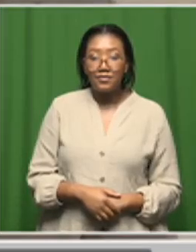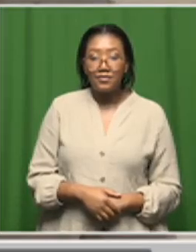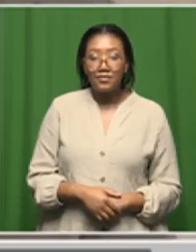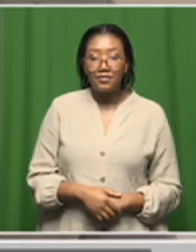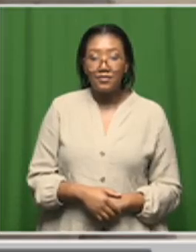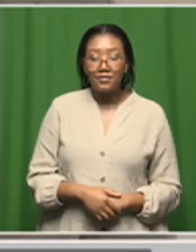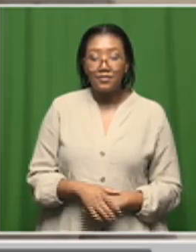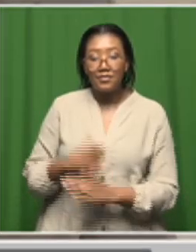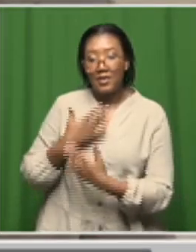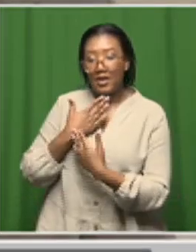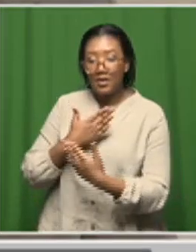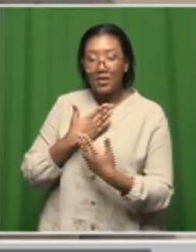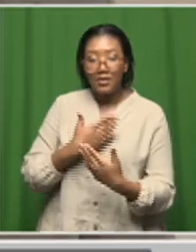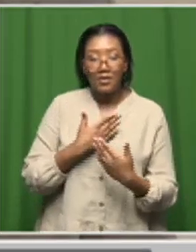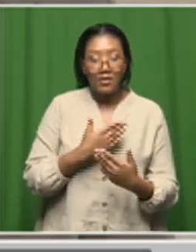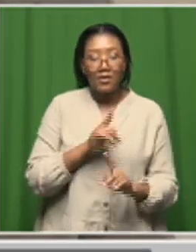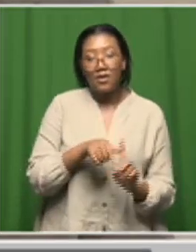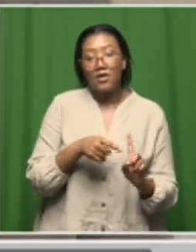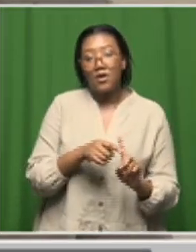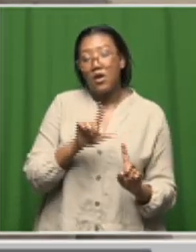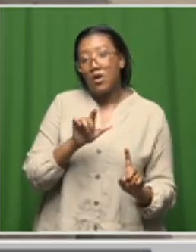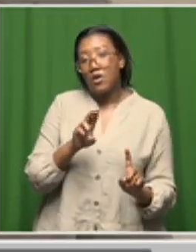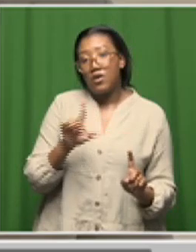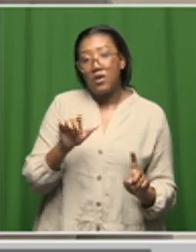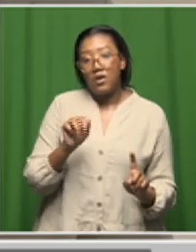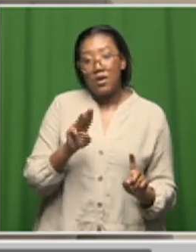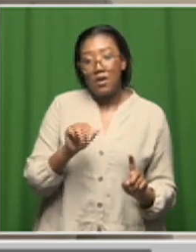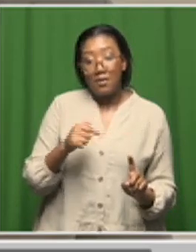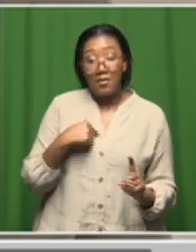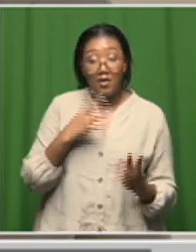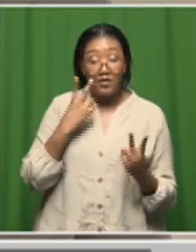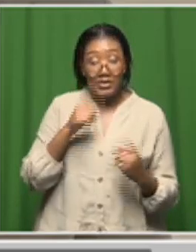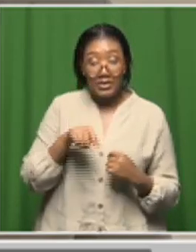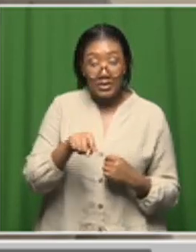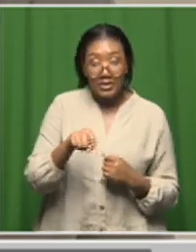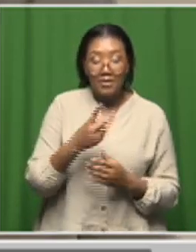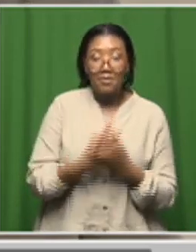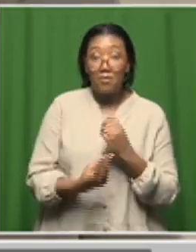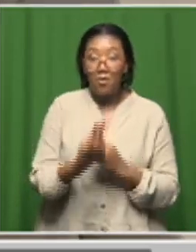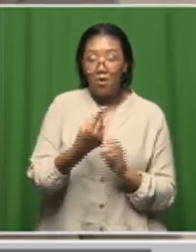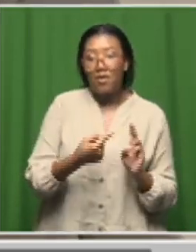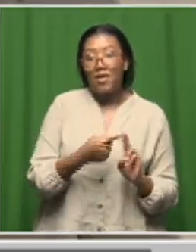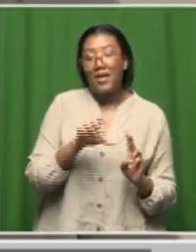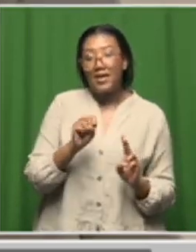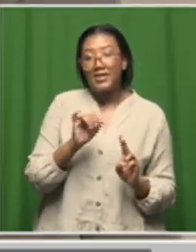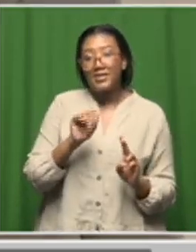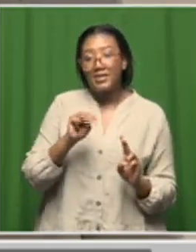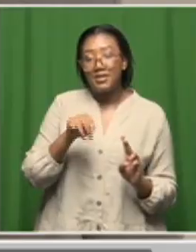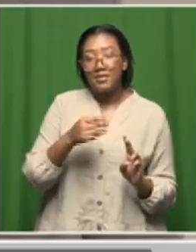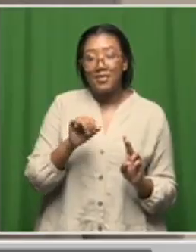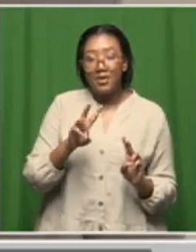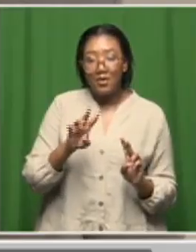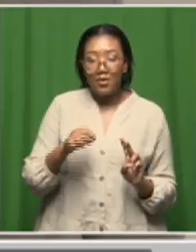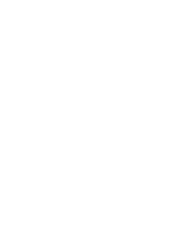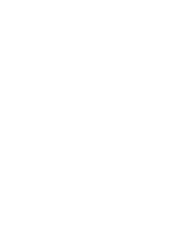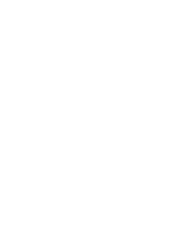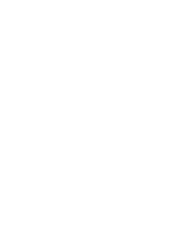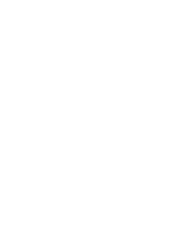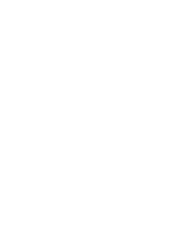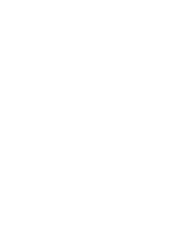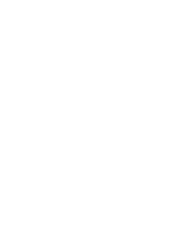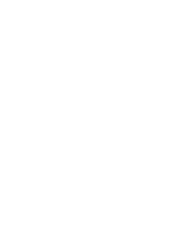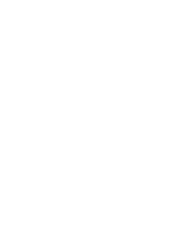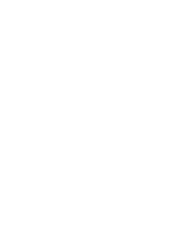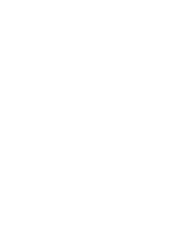Thank you so much. Lulama, of course, and Simpiwe, we're going to see how that remembering of that memory is going to be carried on for generations to come.